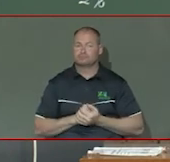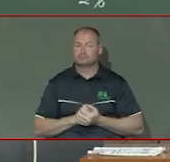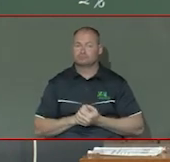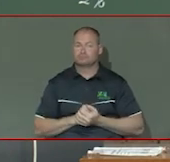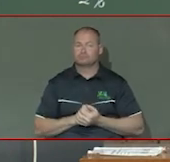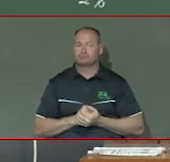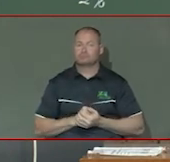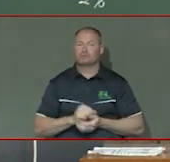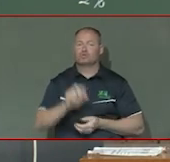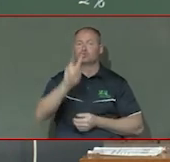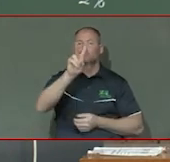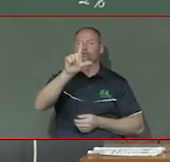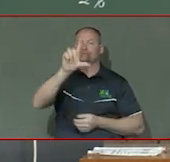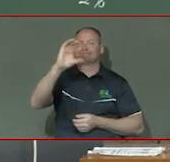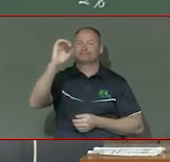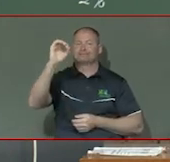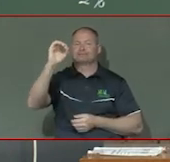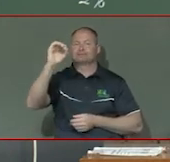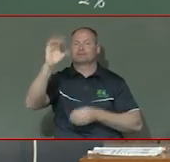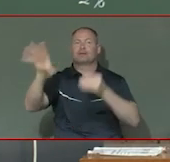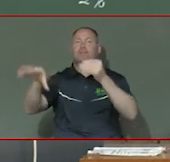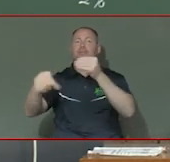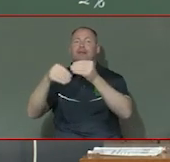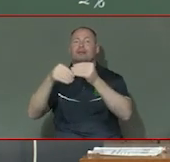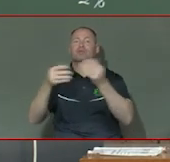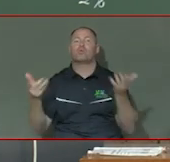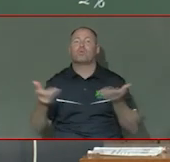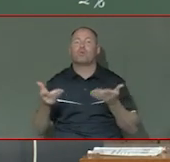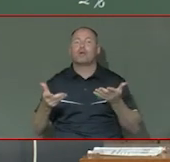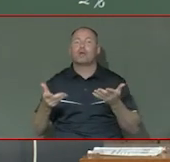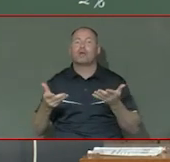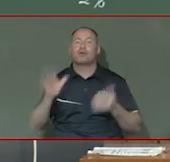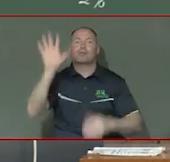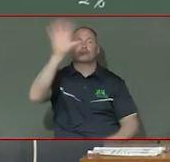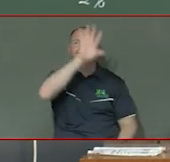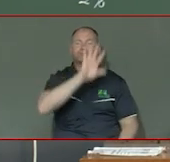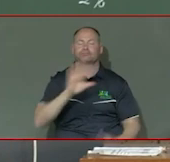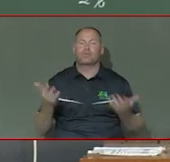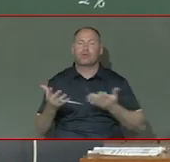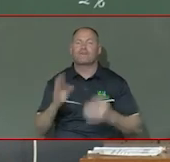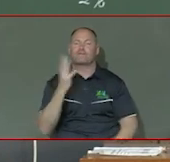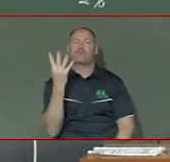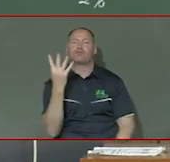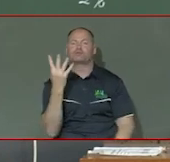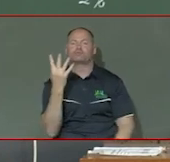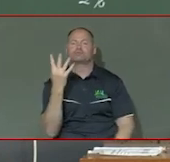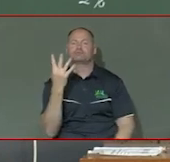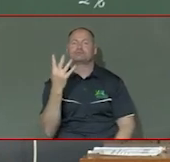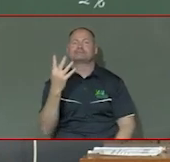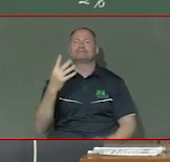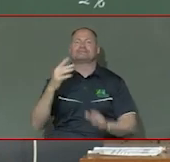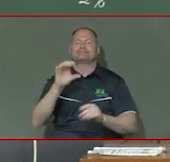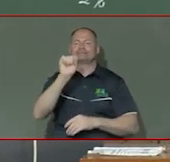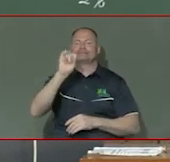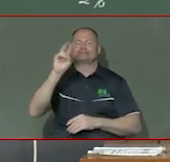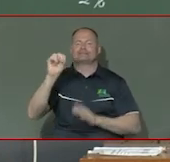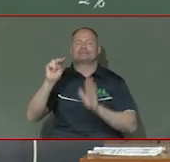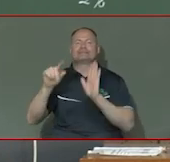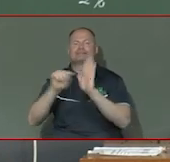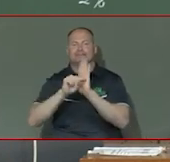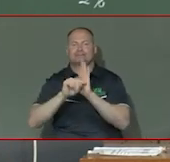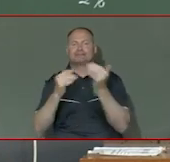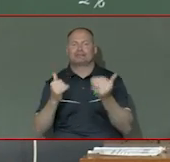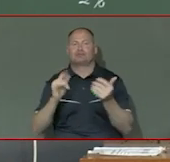degrees plus lies in the fourth quadrant and sine is negative, but sine will change to the